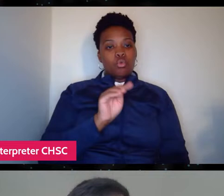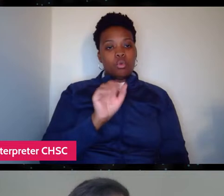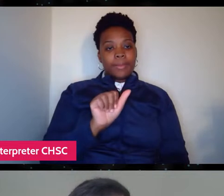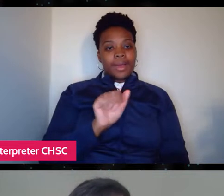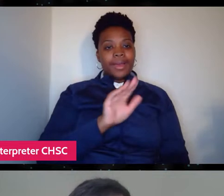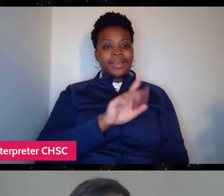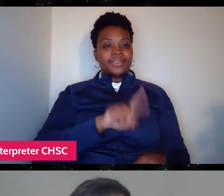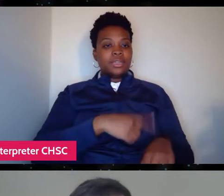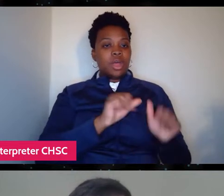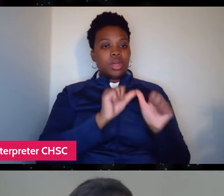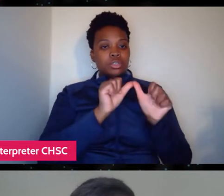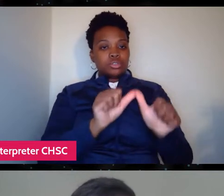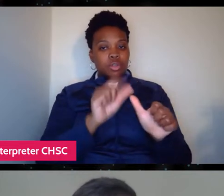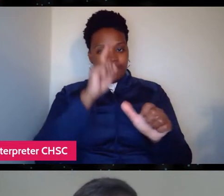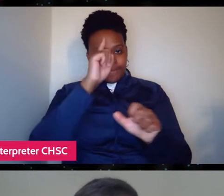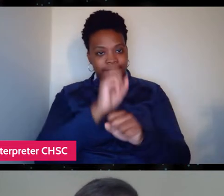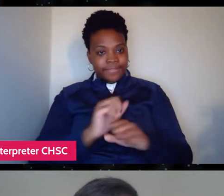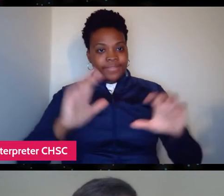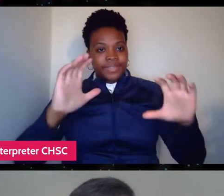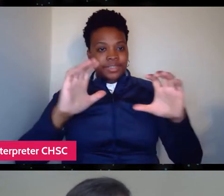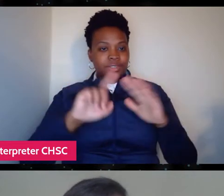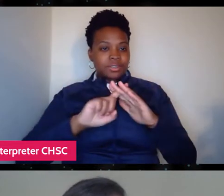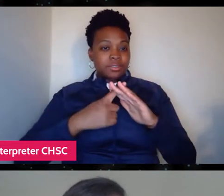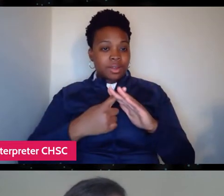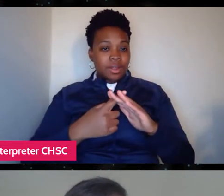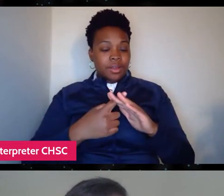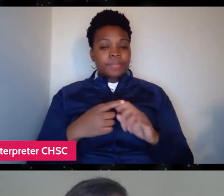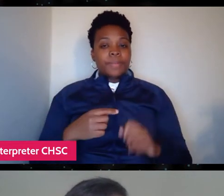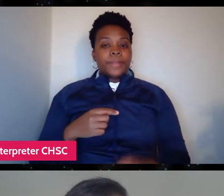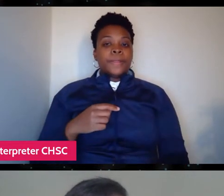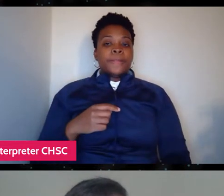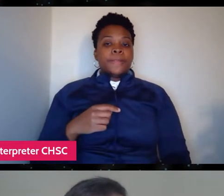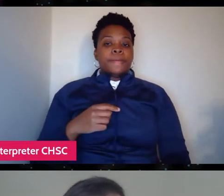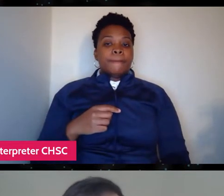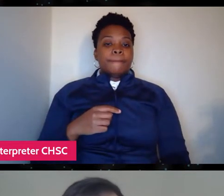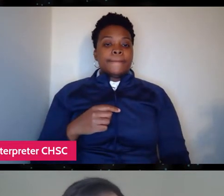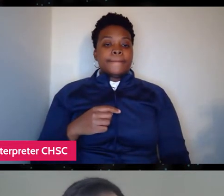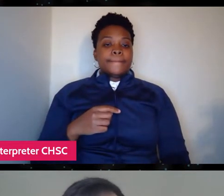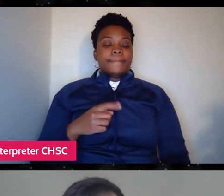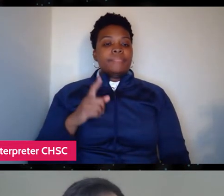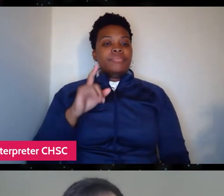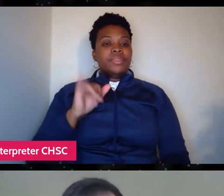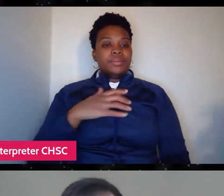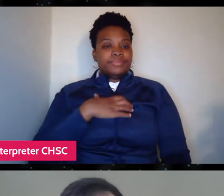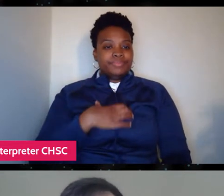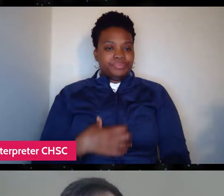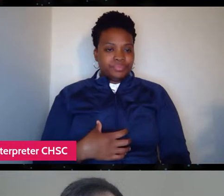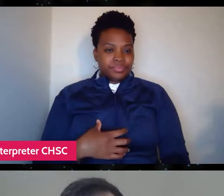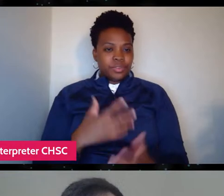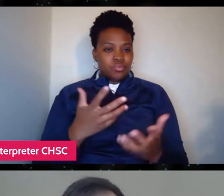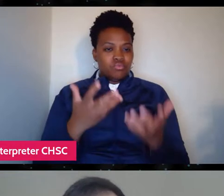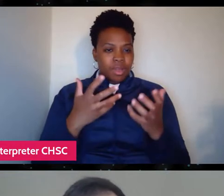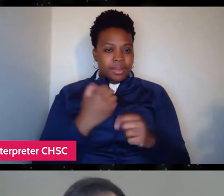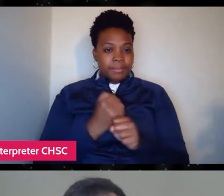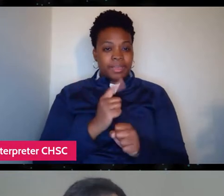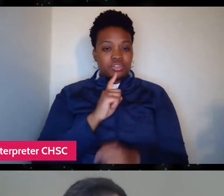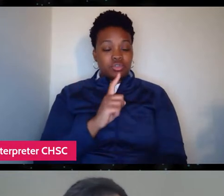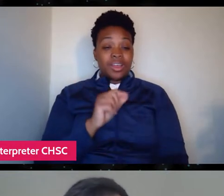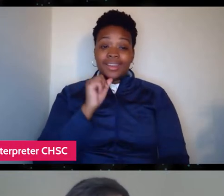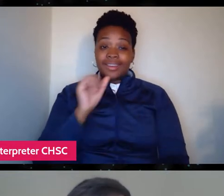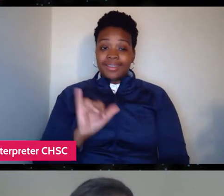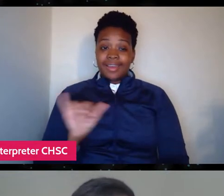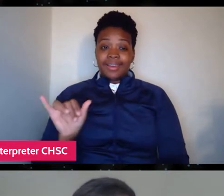of his long-term vision from the beginning, was a desire to make sure that, unlike other